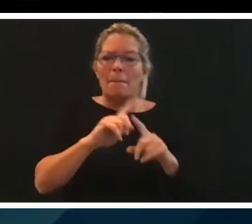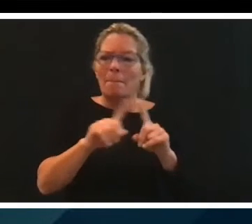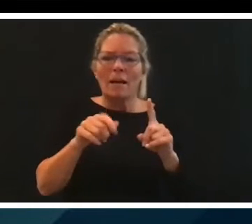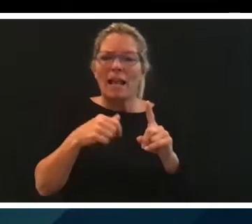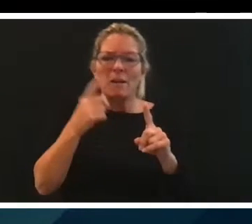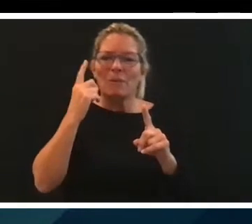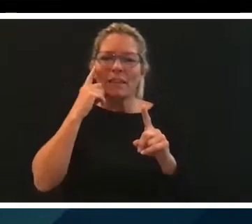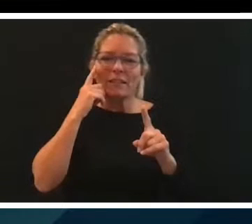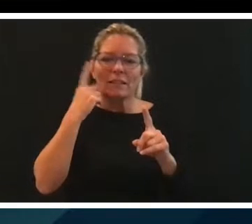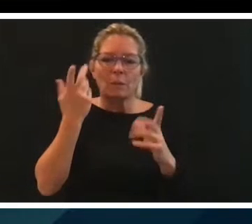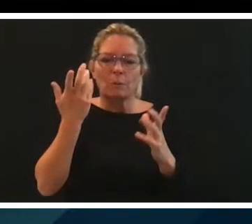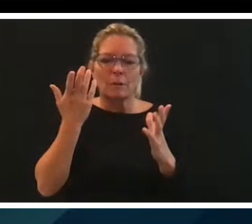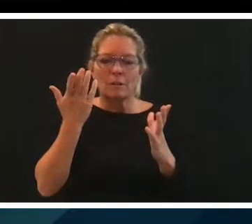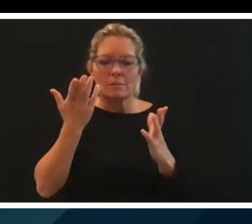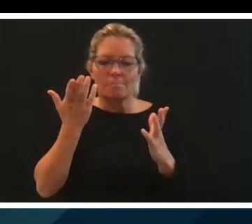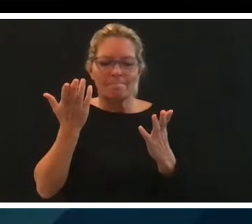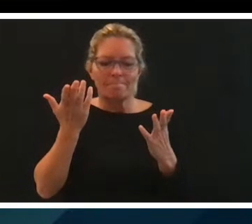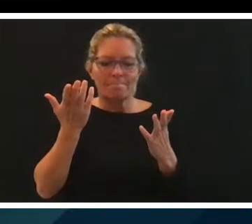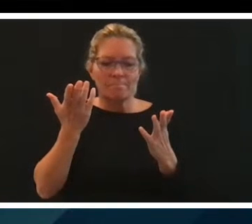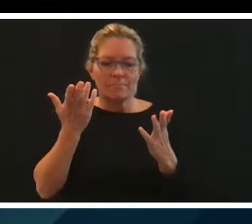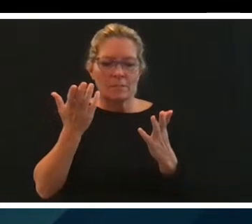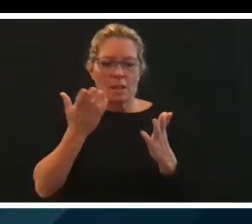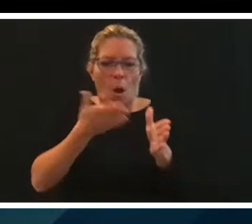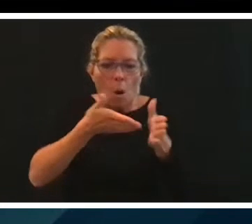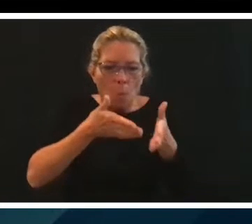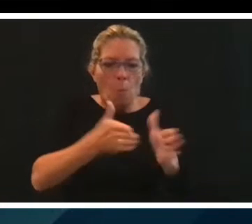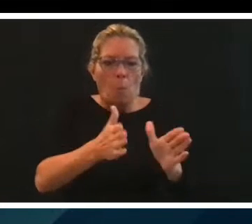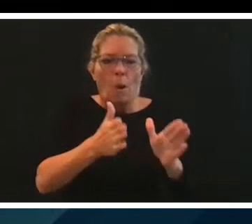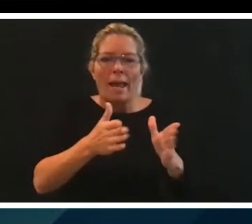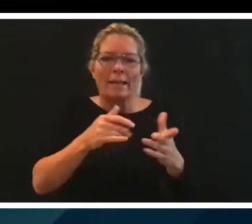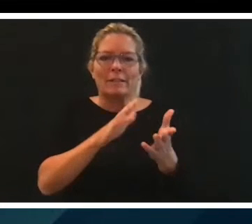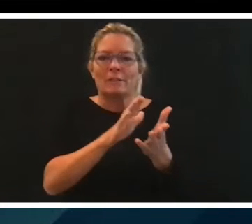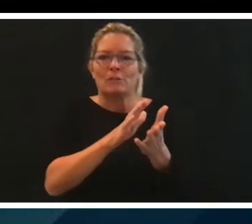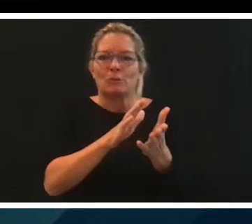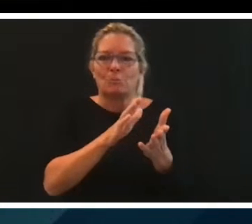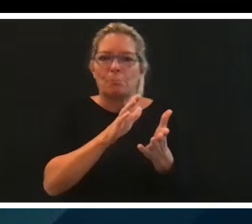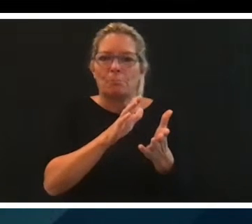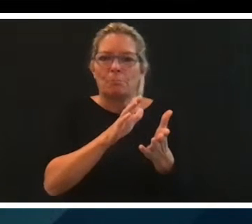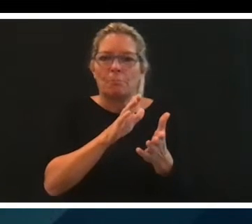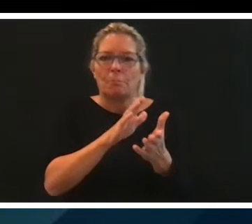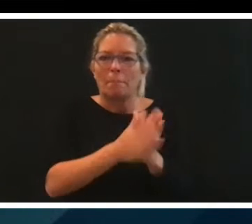playbook. Um, People who are totally blind, like I am,